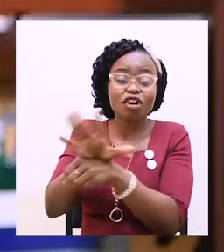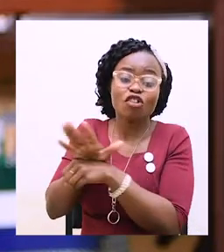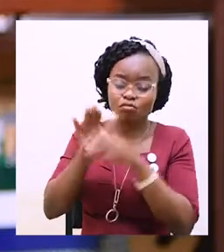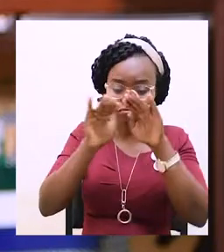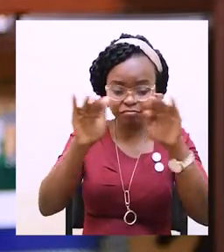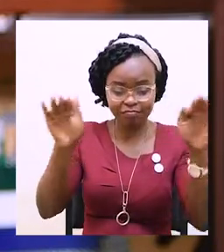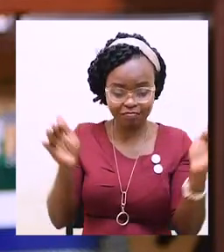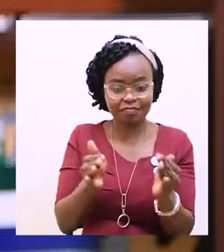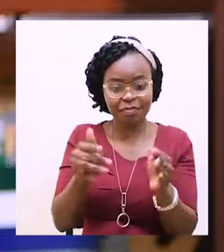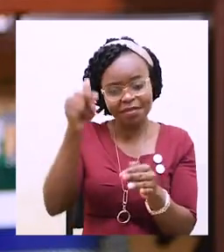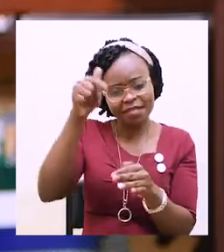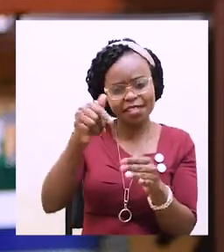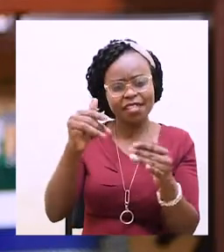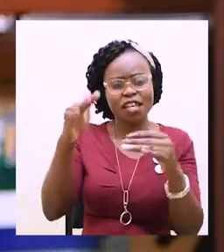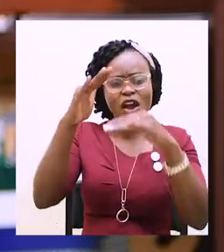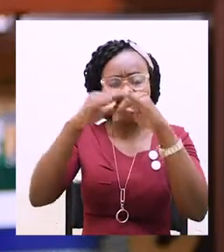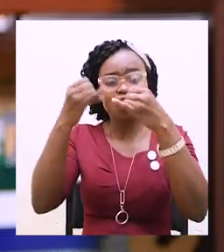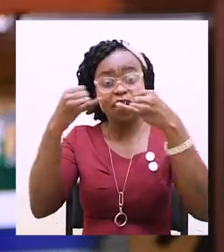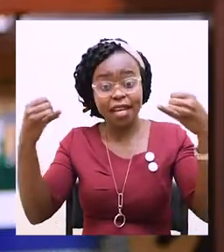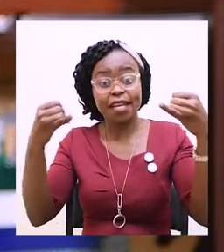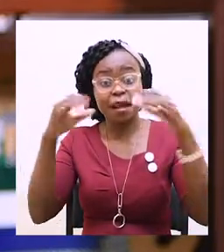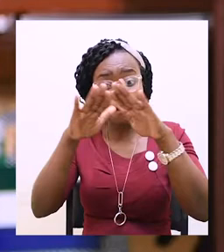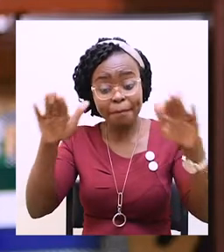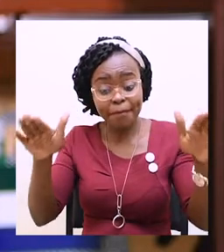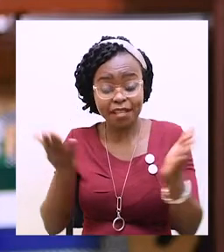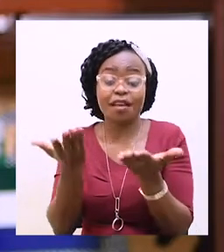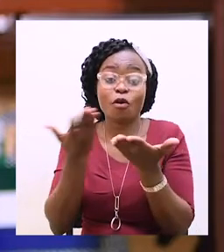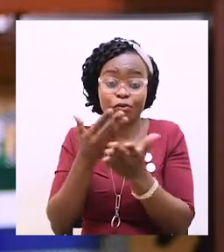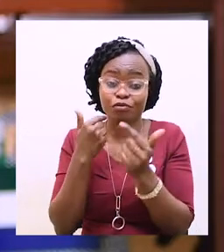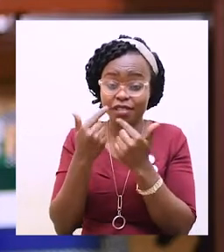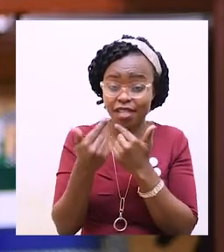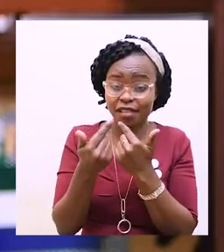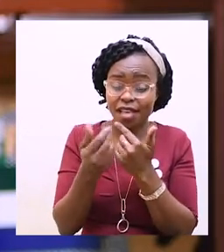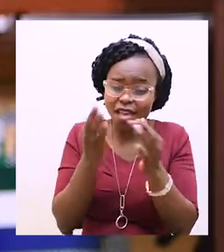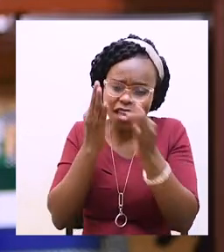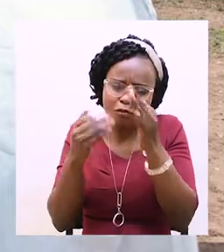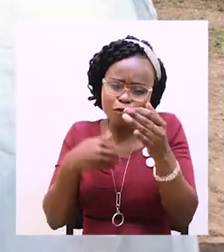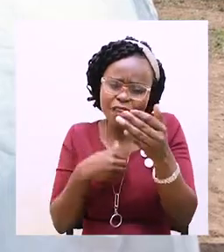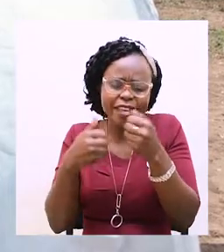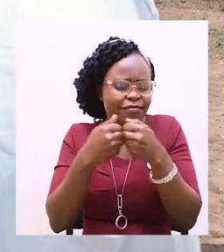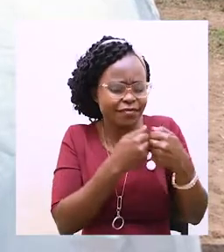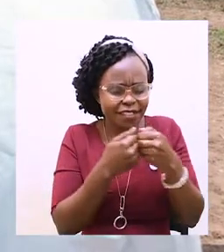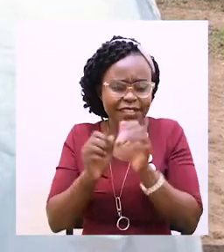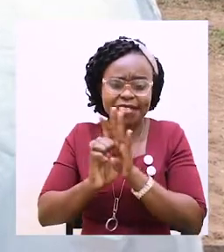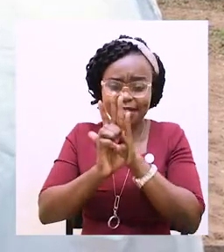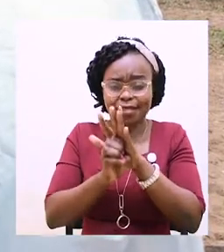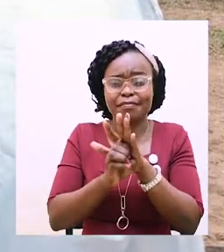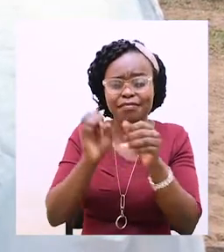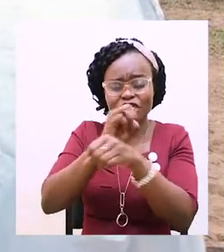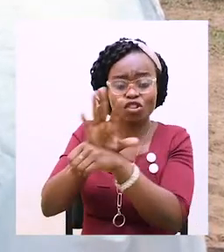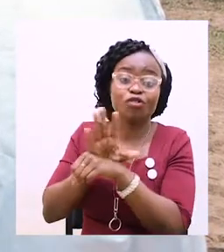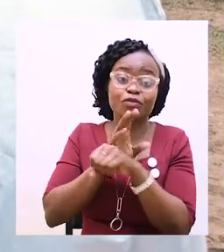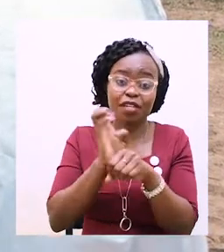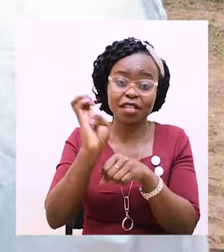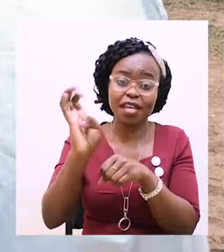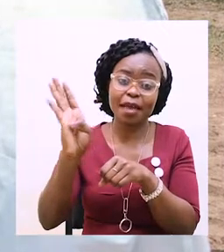COVID platform. So this is an online platform where we were saying, usually when we have disasters like COVID,